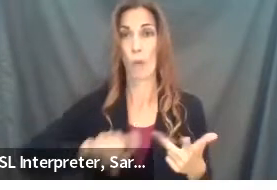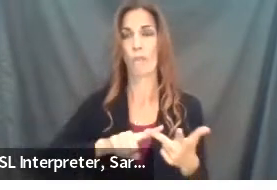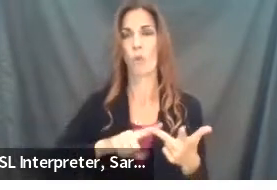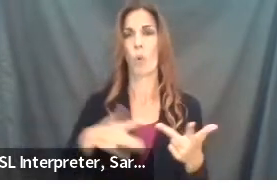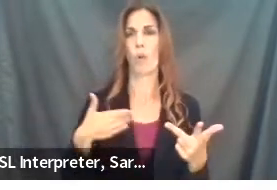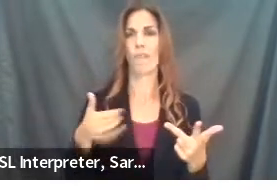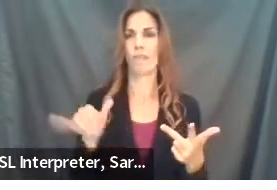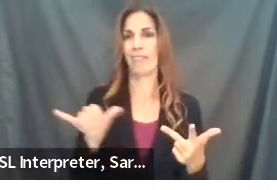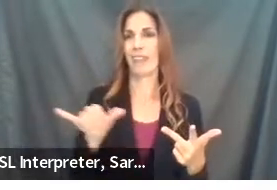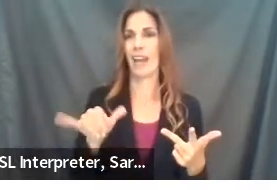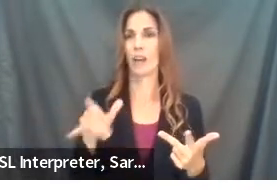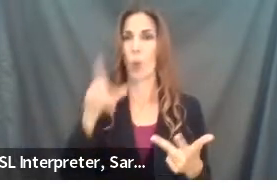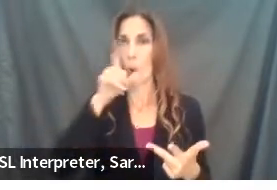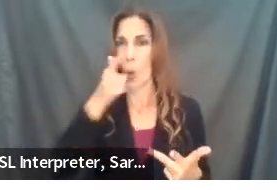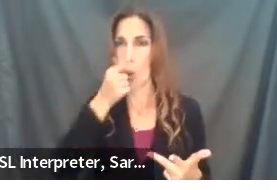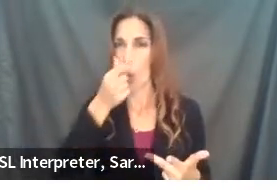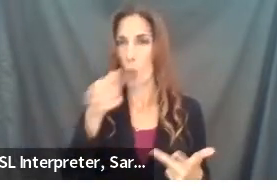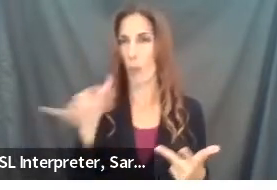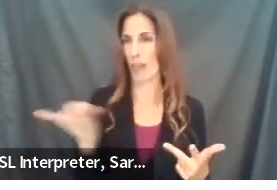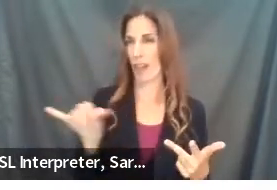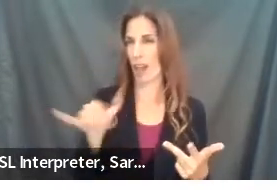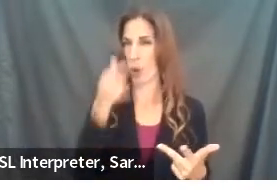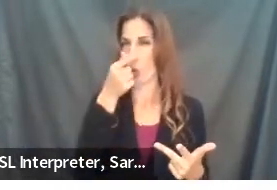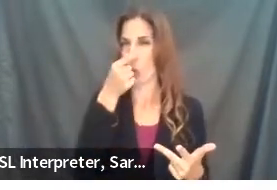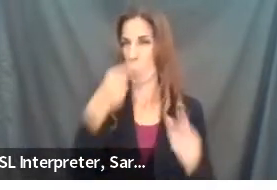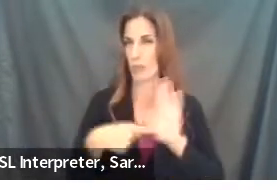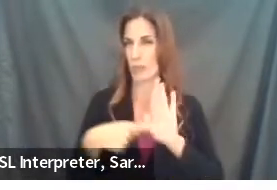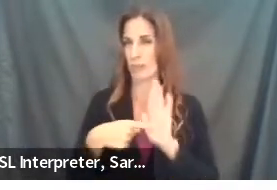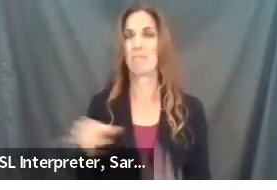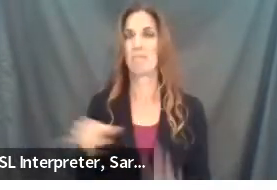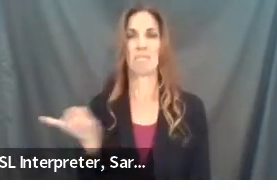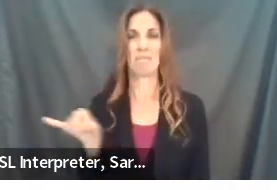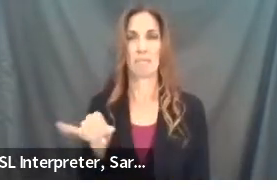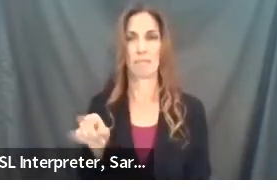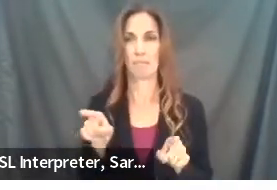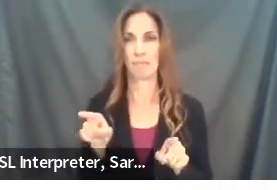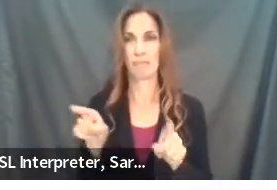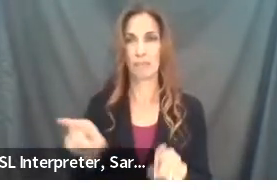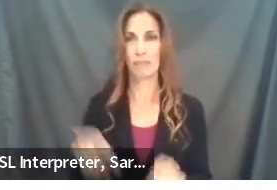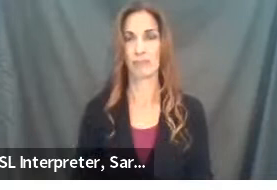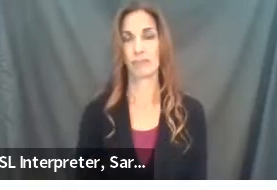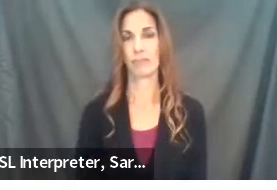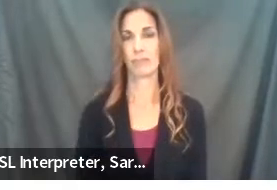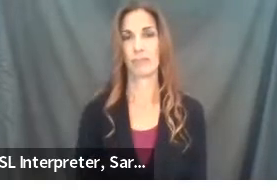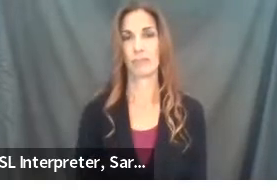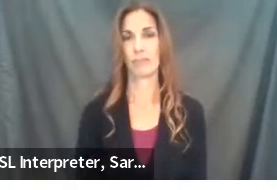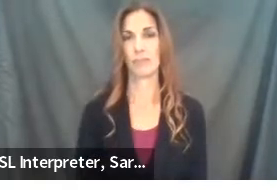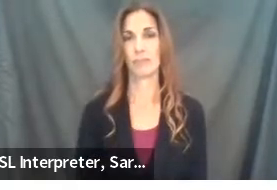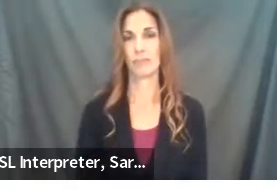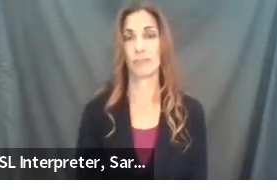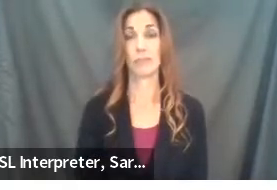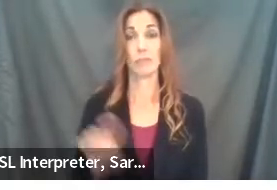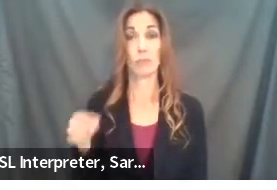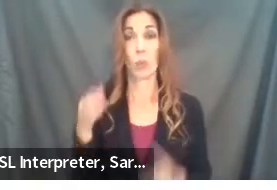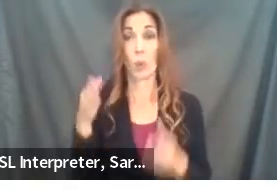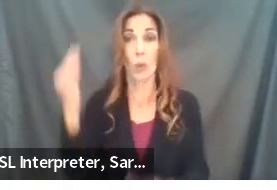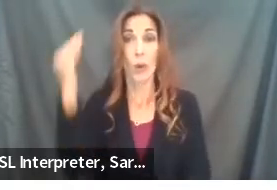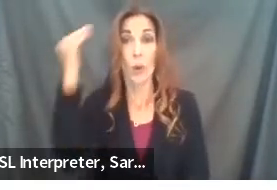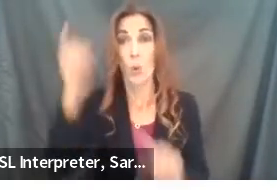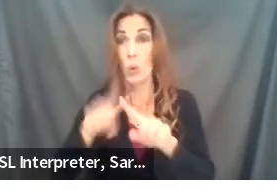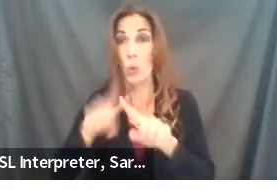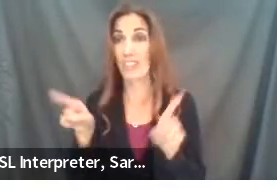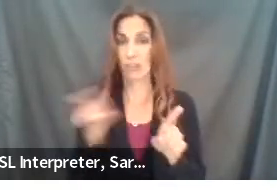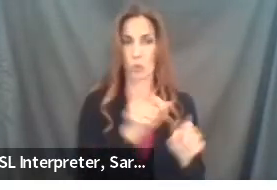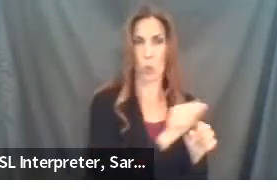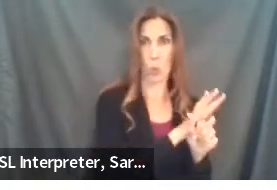symptoms, or cold-like symptoms. The only way to differentiate between COVID-19 and the